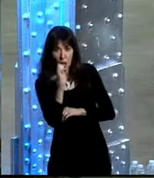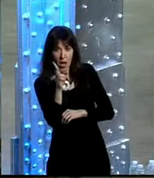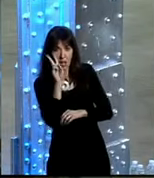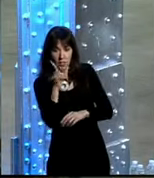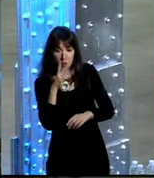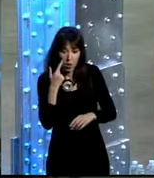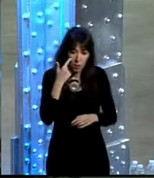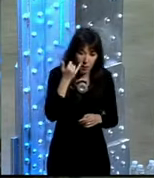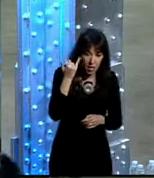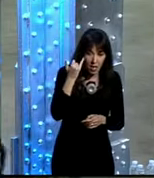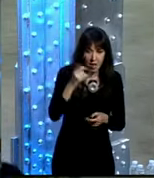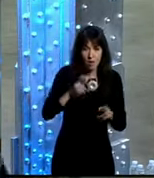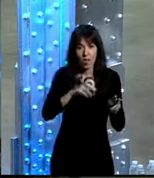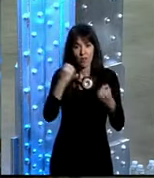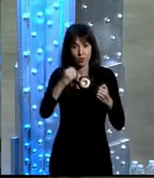Oh, I'm sorry.